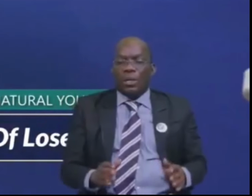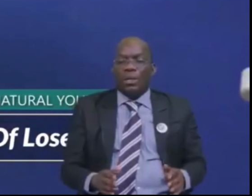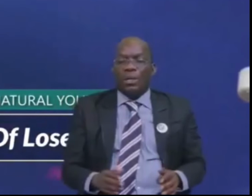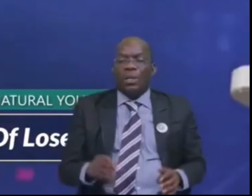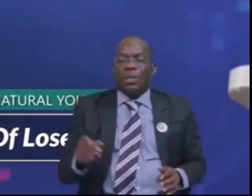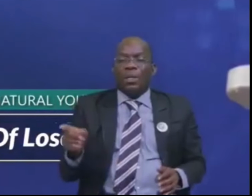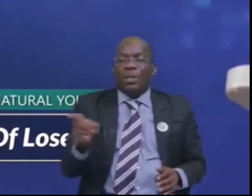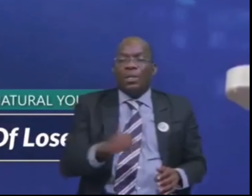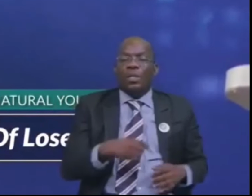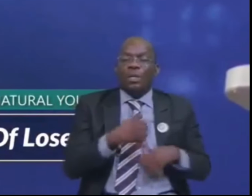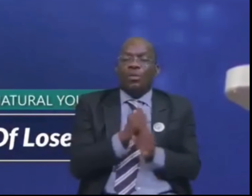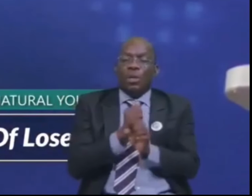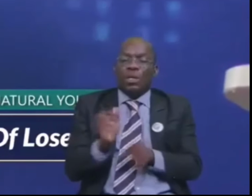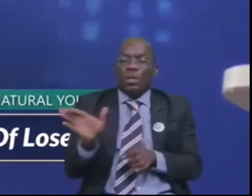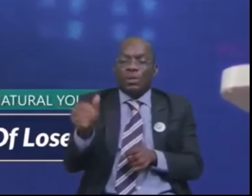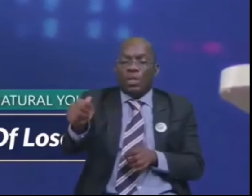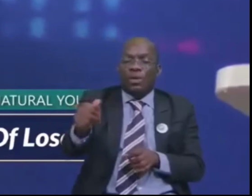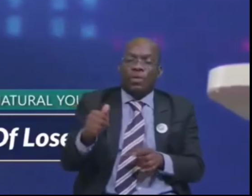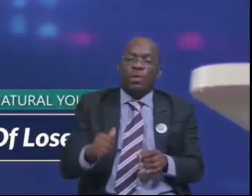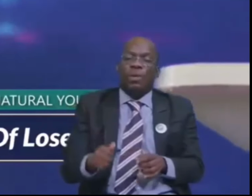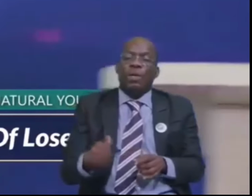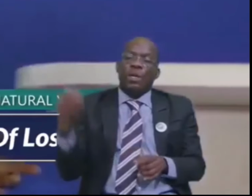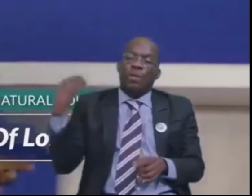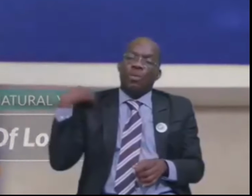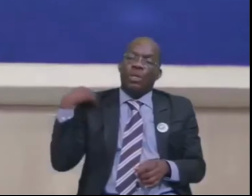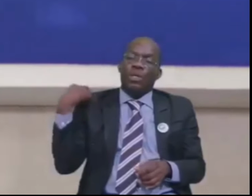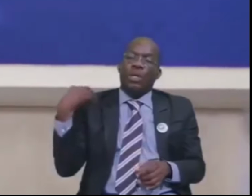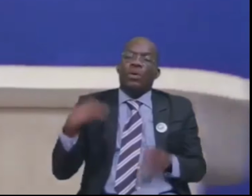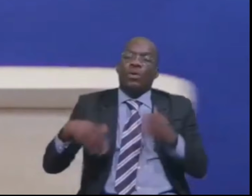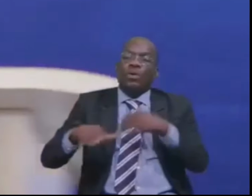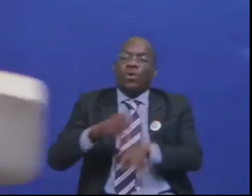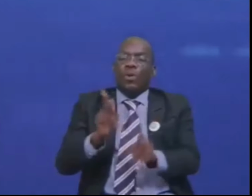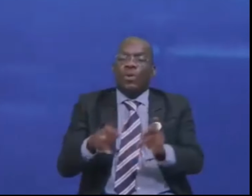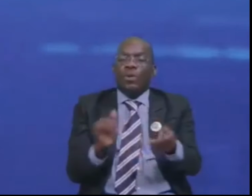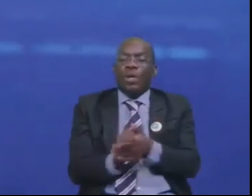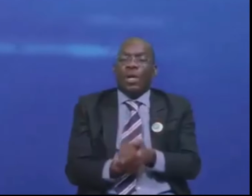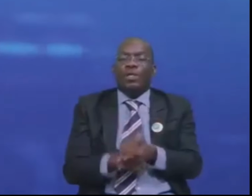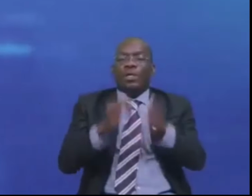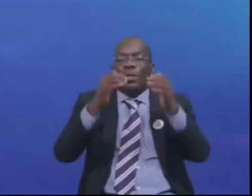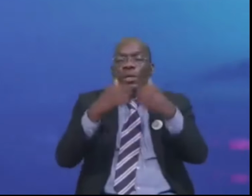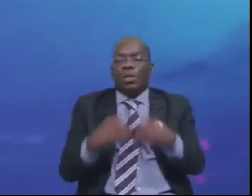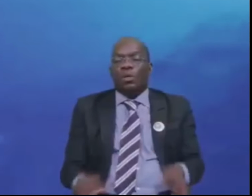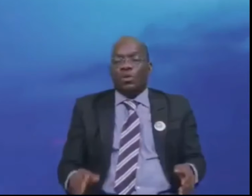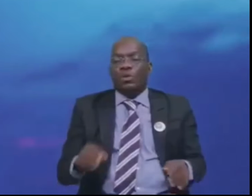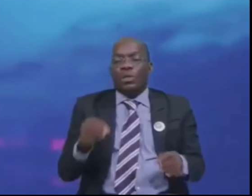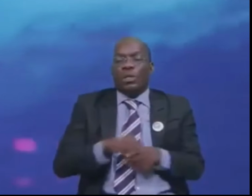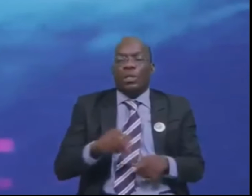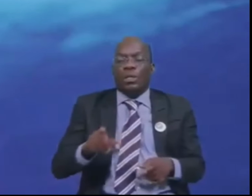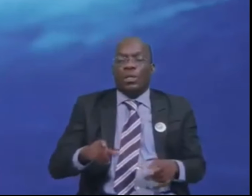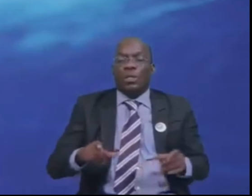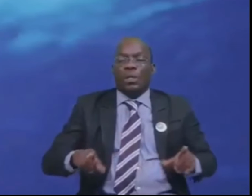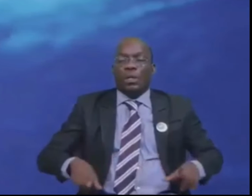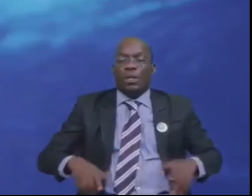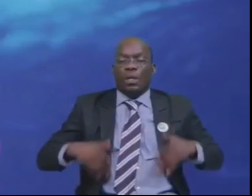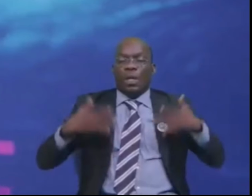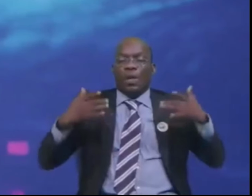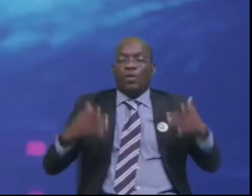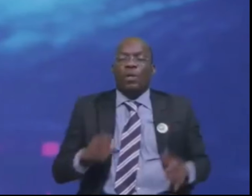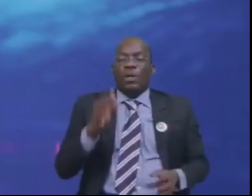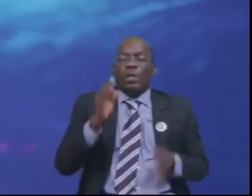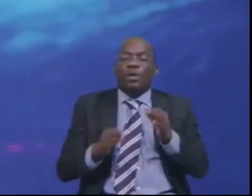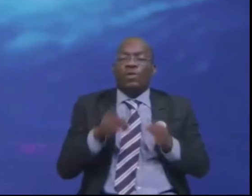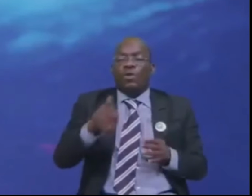over the people that lose in life. And if you get into covenant with the lords of